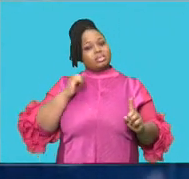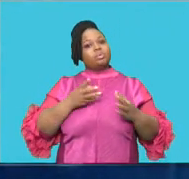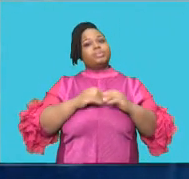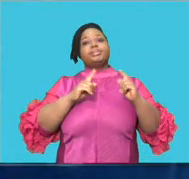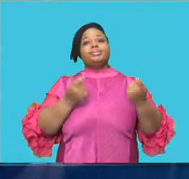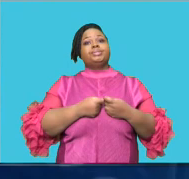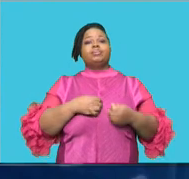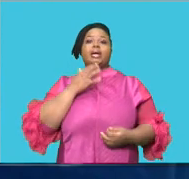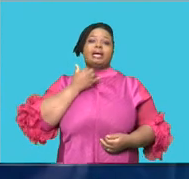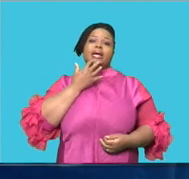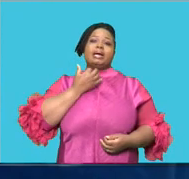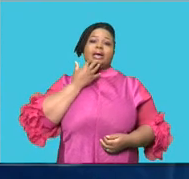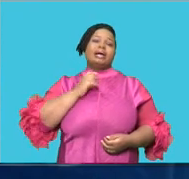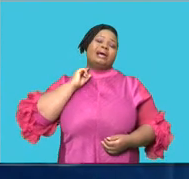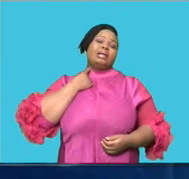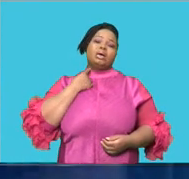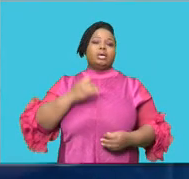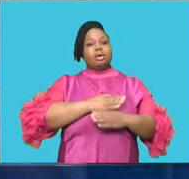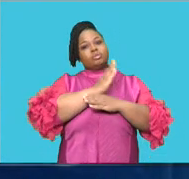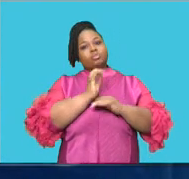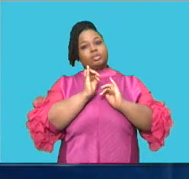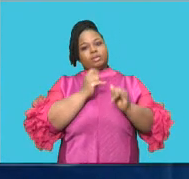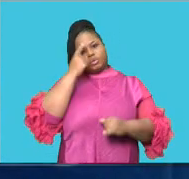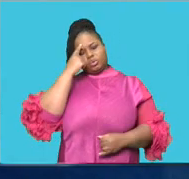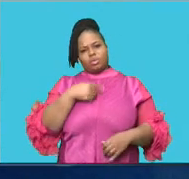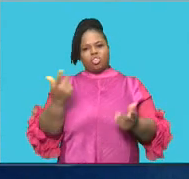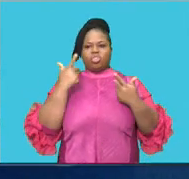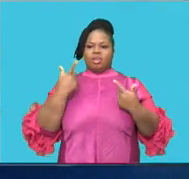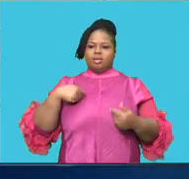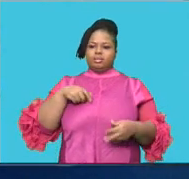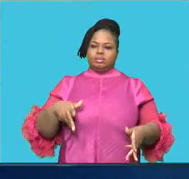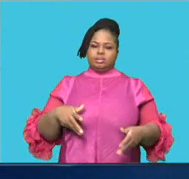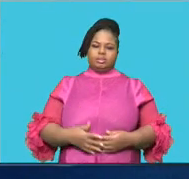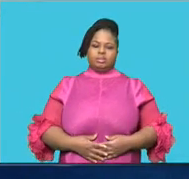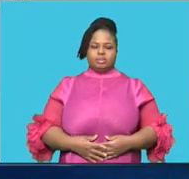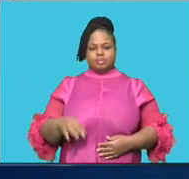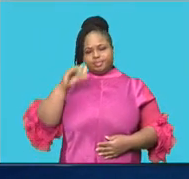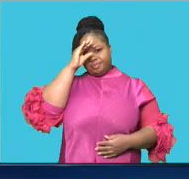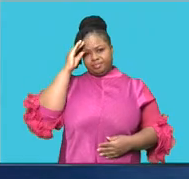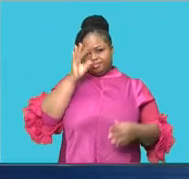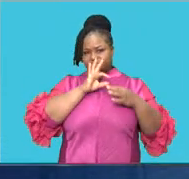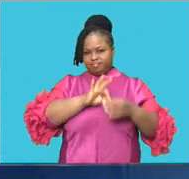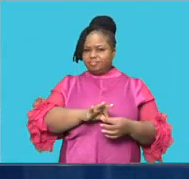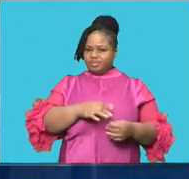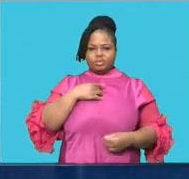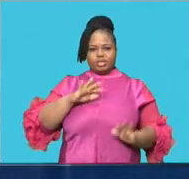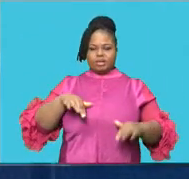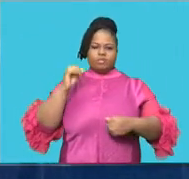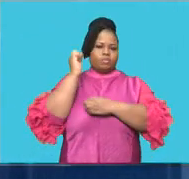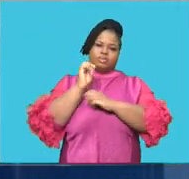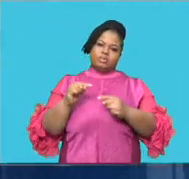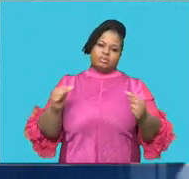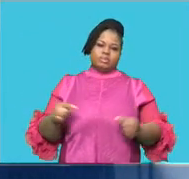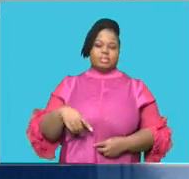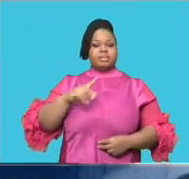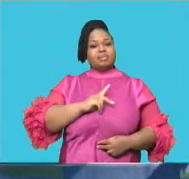lakhe la sikhulumela amanga wodwa kwazi kwashaya bo 11 bahamba bashiya la. The nurses make a commitment not to leave the office until the